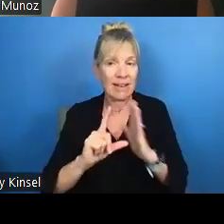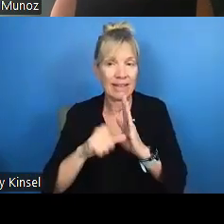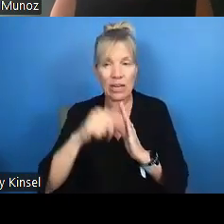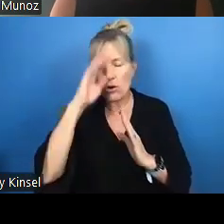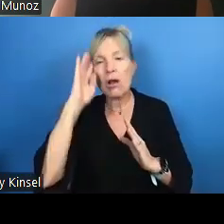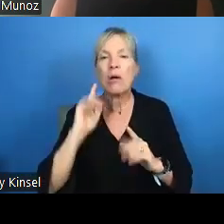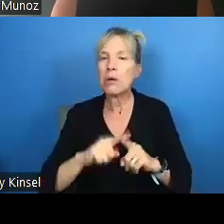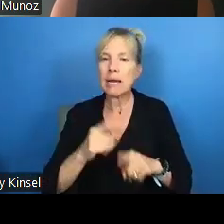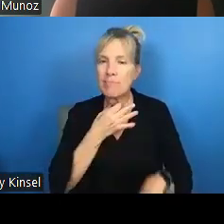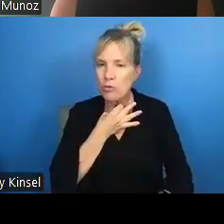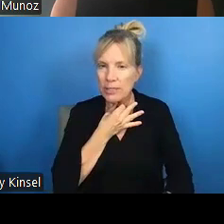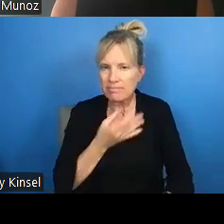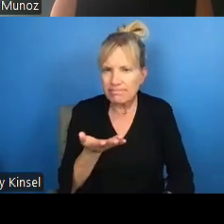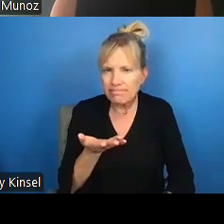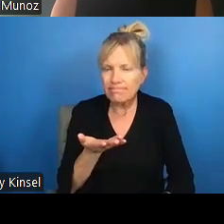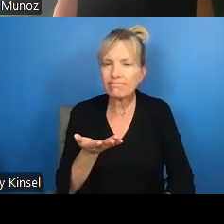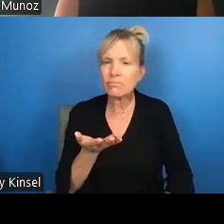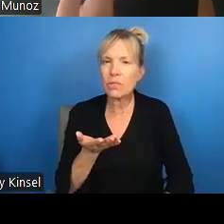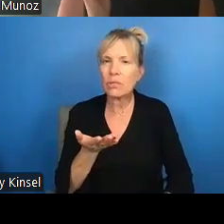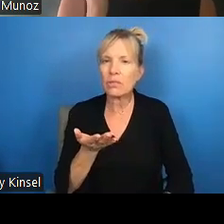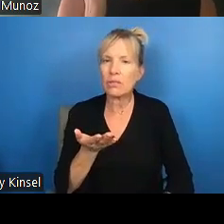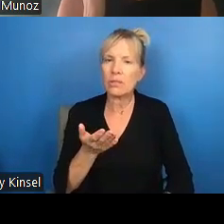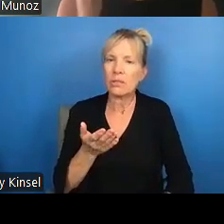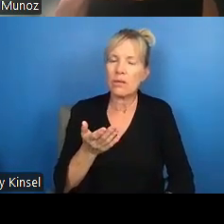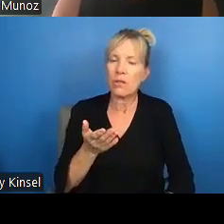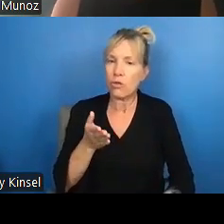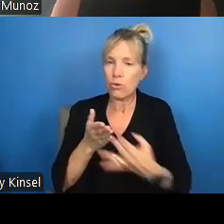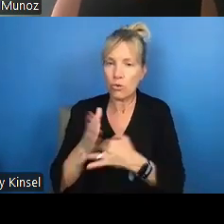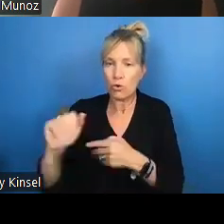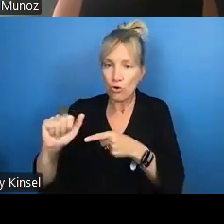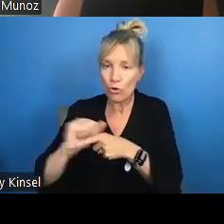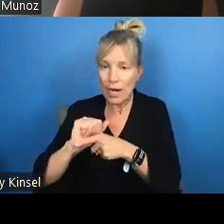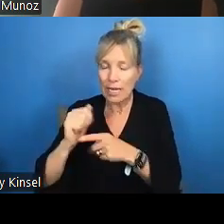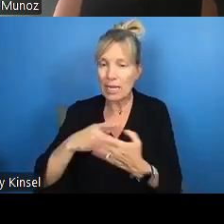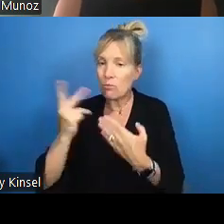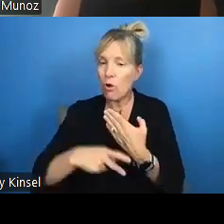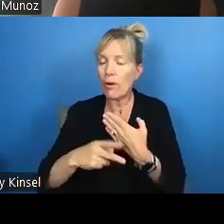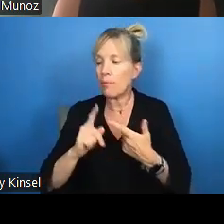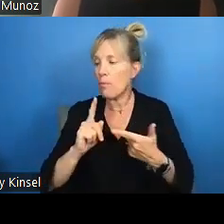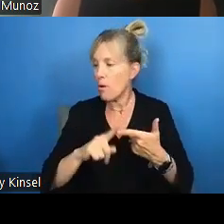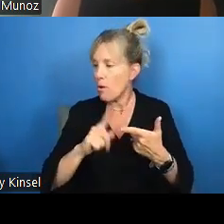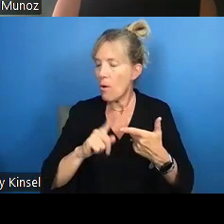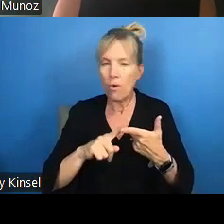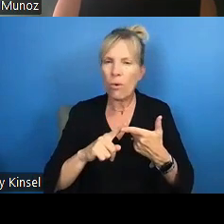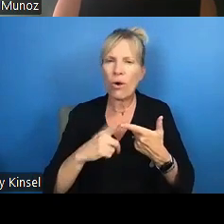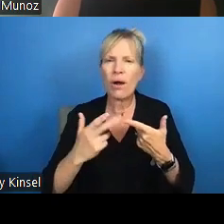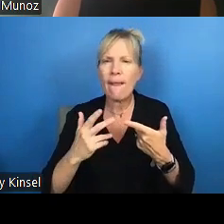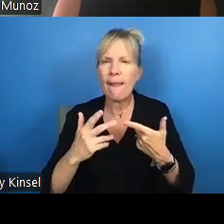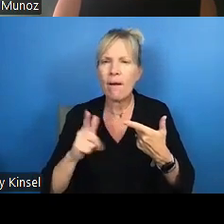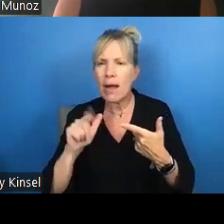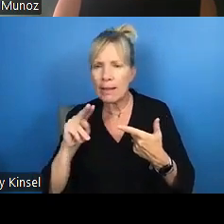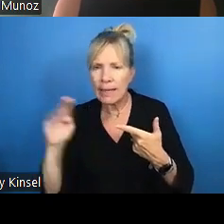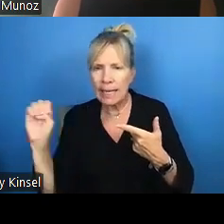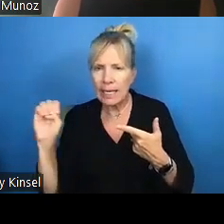I'm wondering if, through Amy, that training program or Lynn,